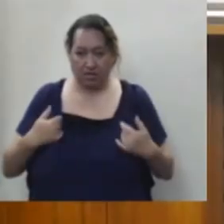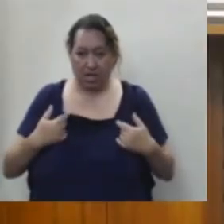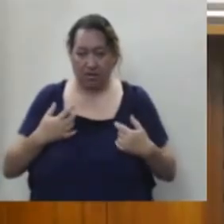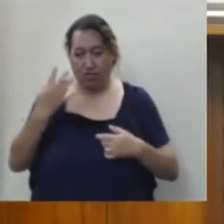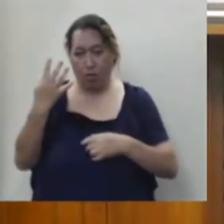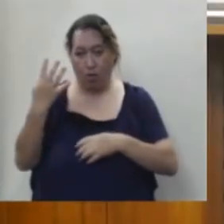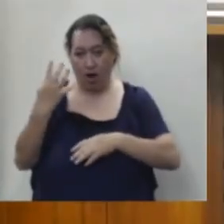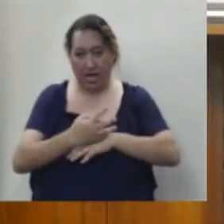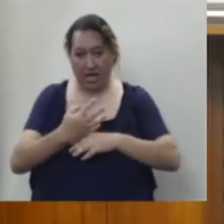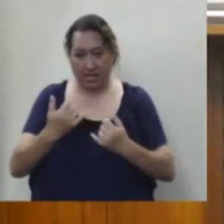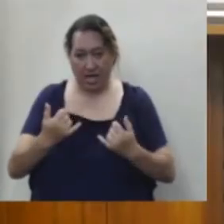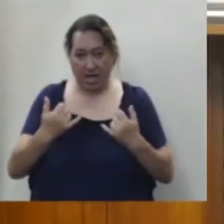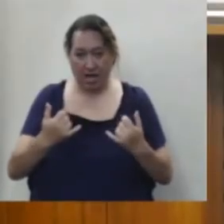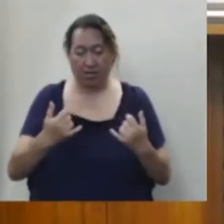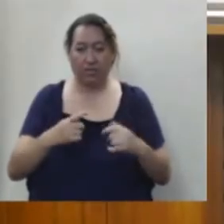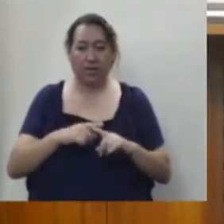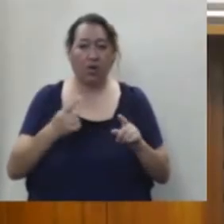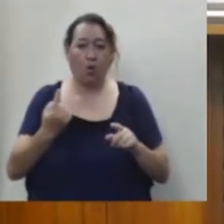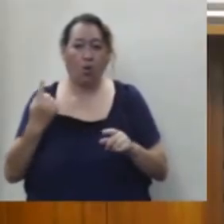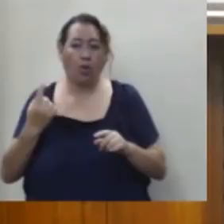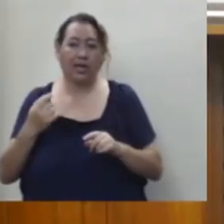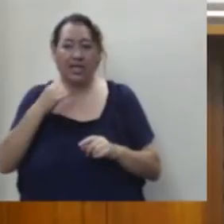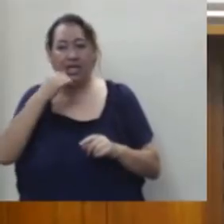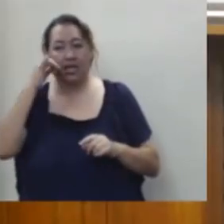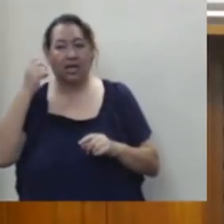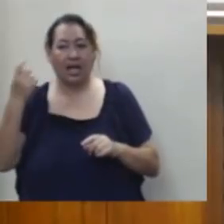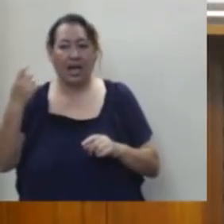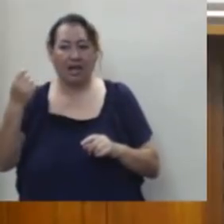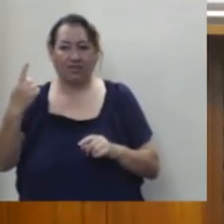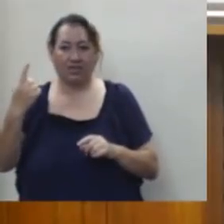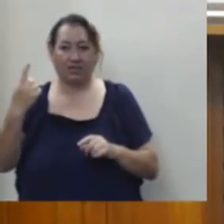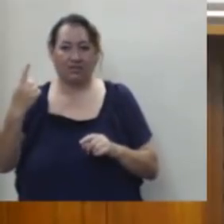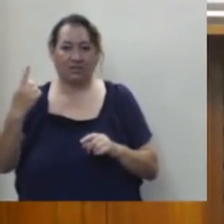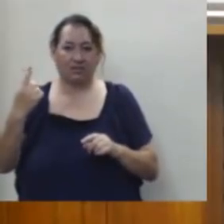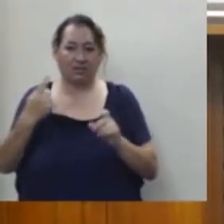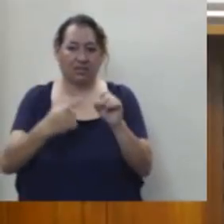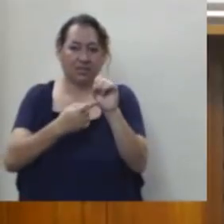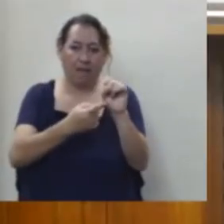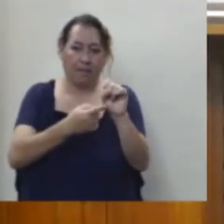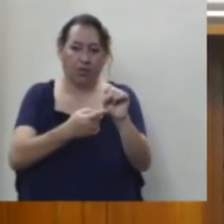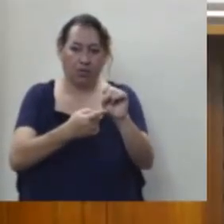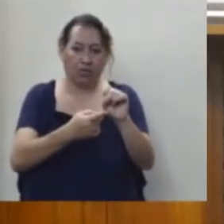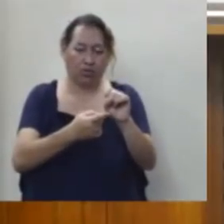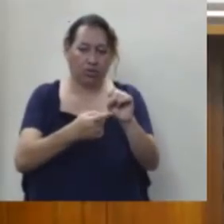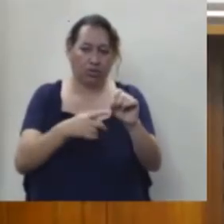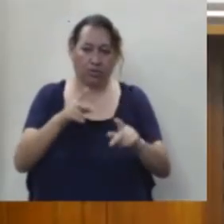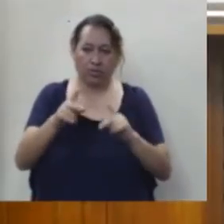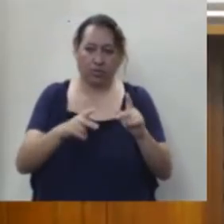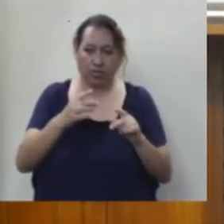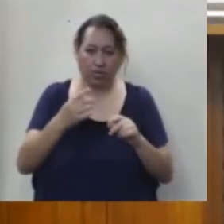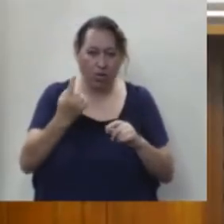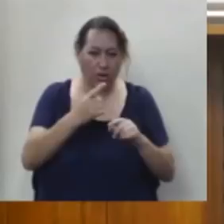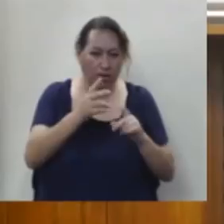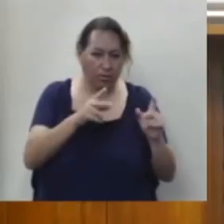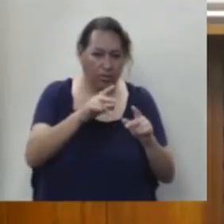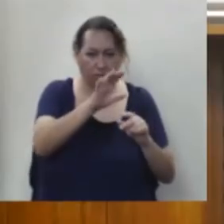samples were tested yesterday. We've been told that only the most likely candidates are selected for testing. So the question again